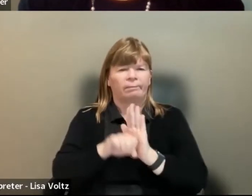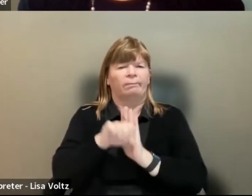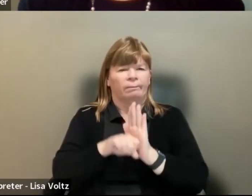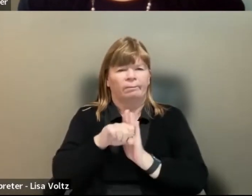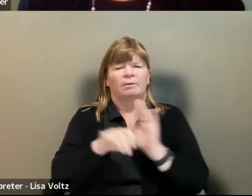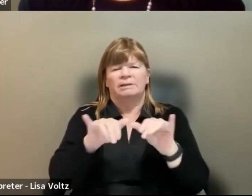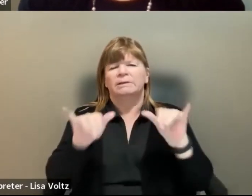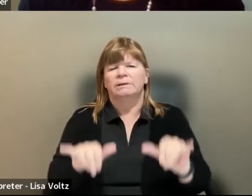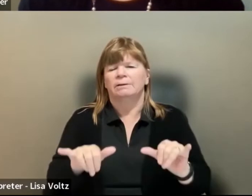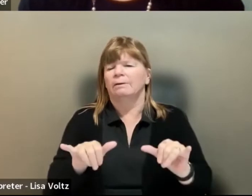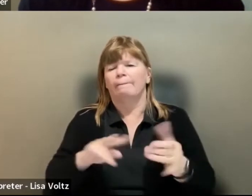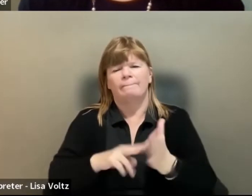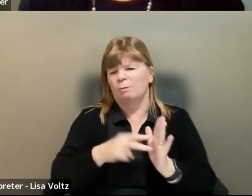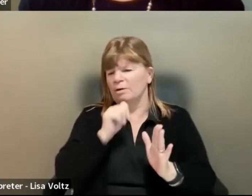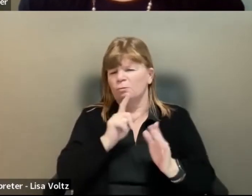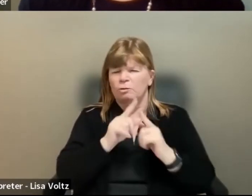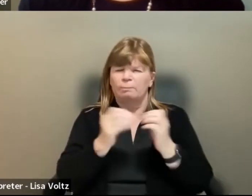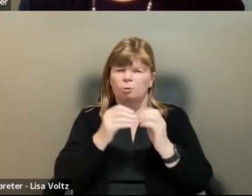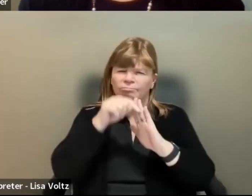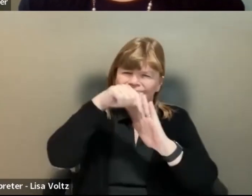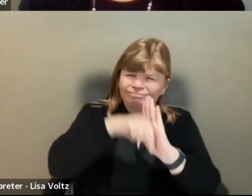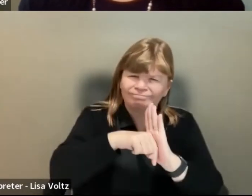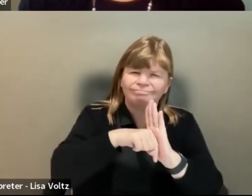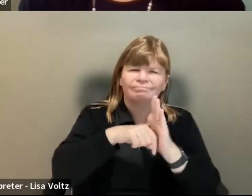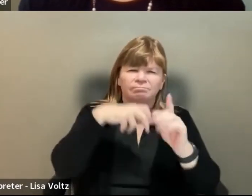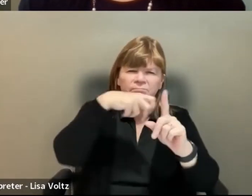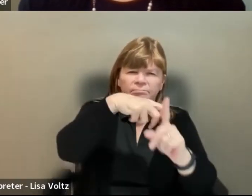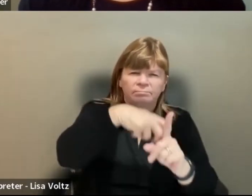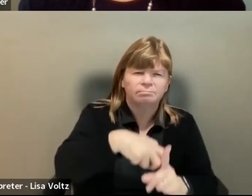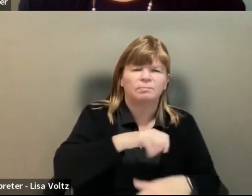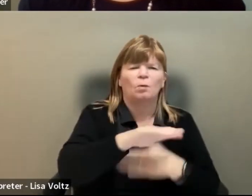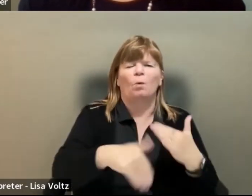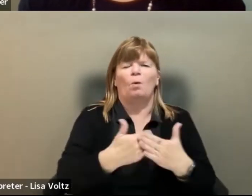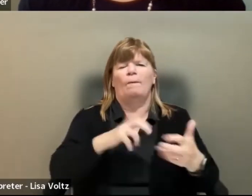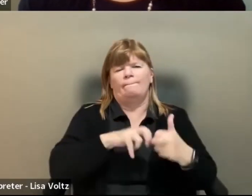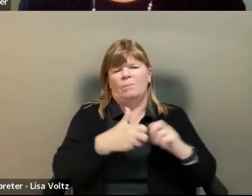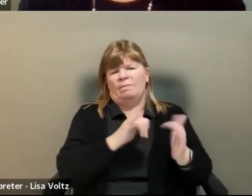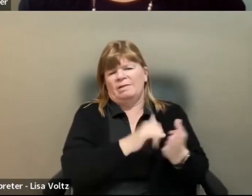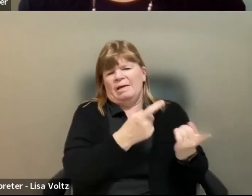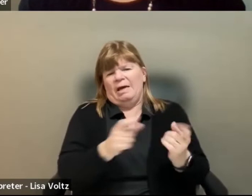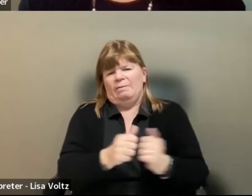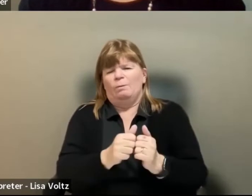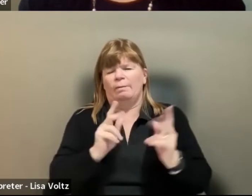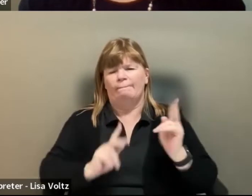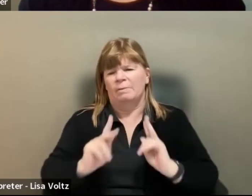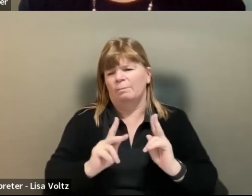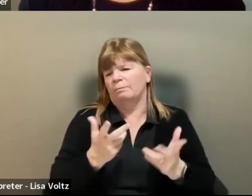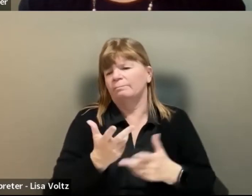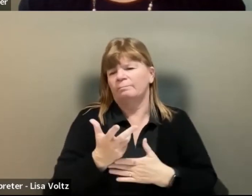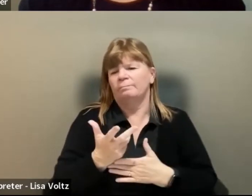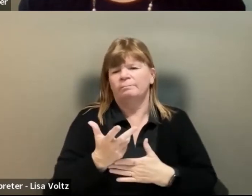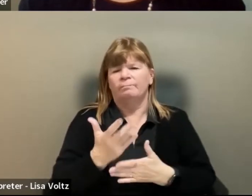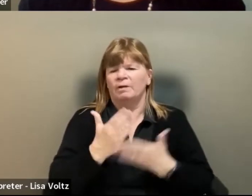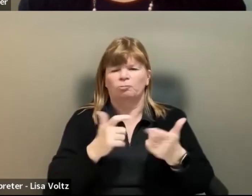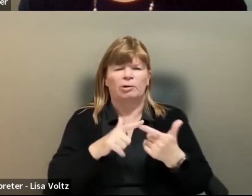system is we're not really getting down to all of the issues that are going on with the individual. Somebody's just trying to